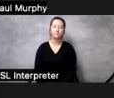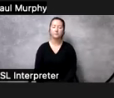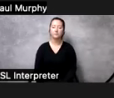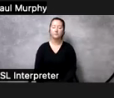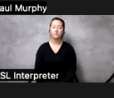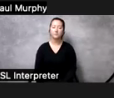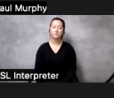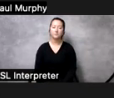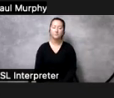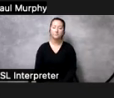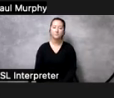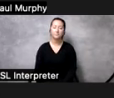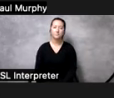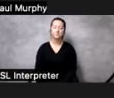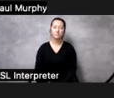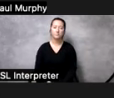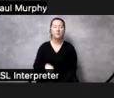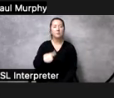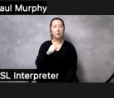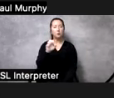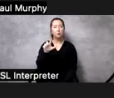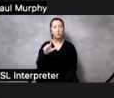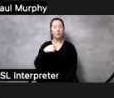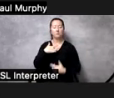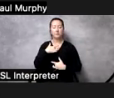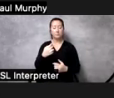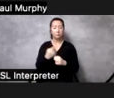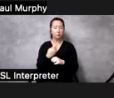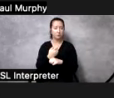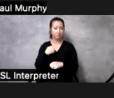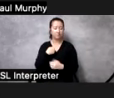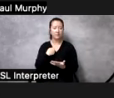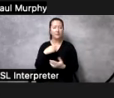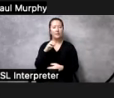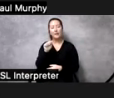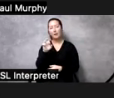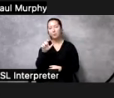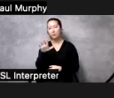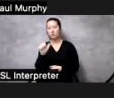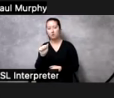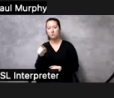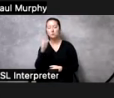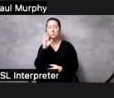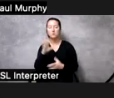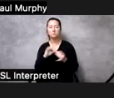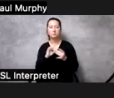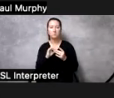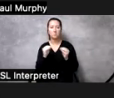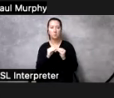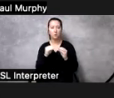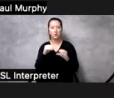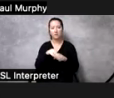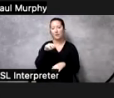The other tool that I typically use, and I think, and Erica will cover this in much more detail in the IDP